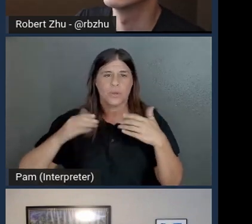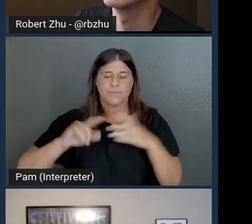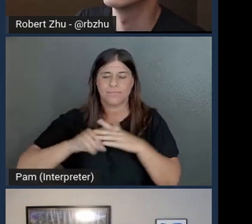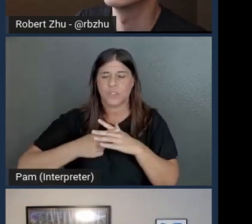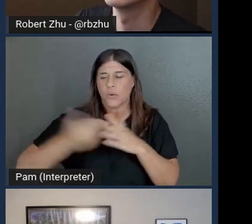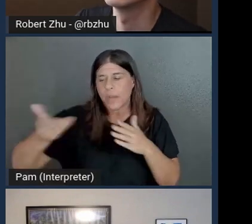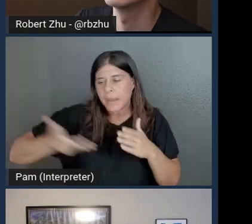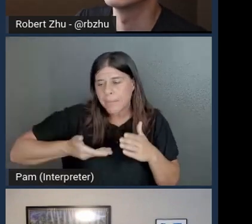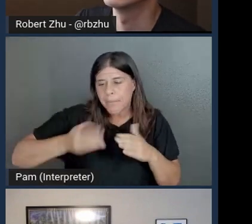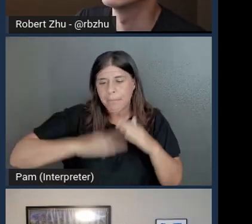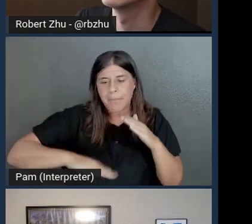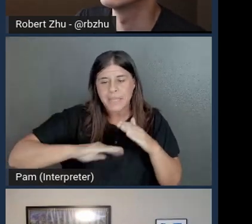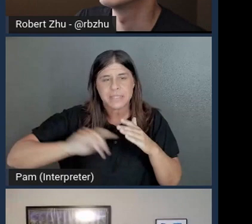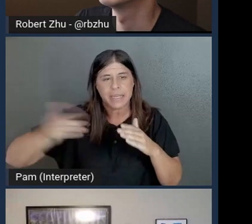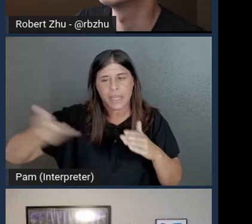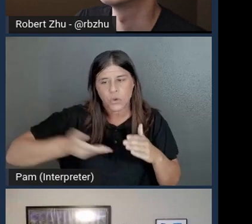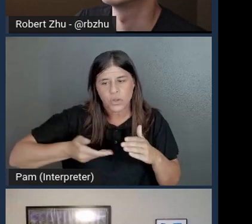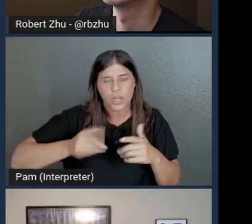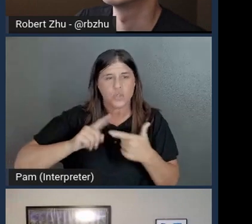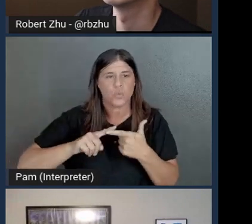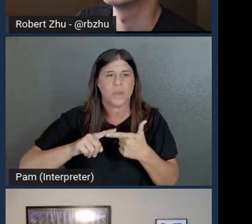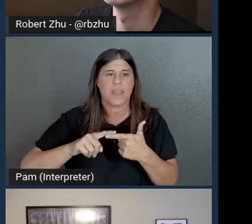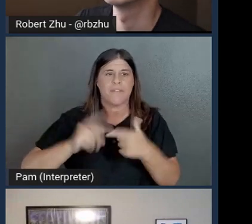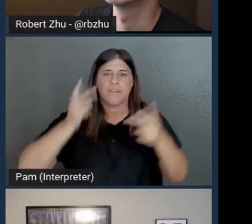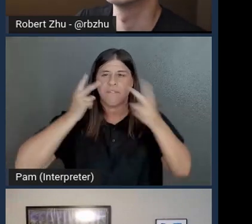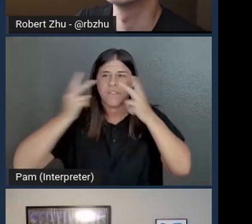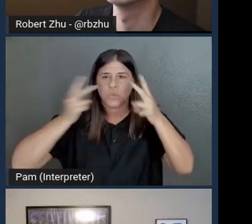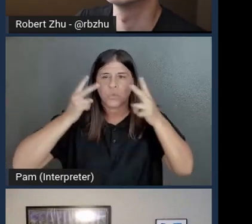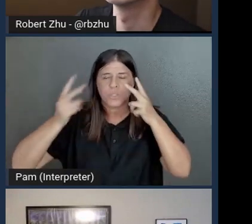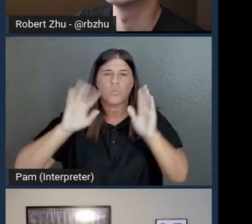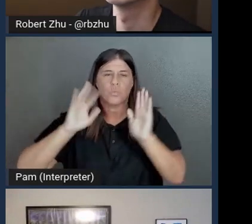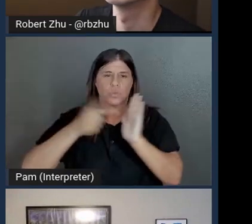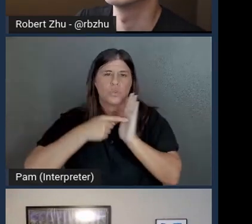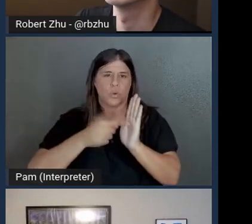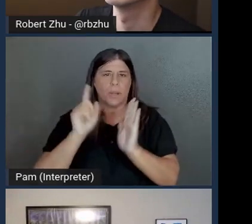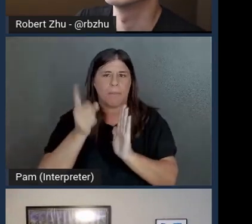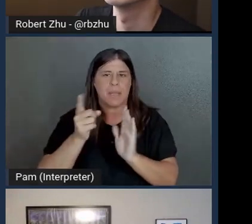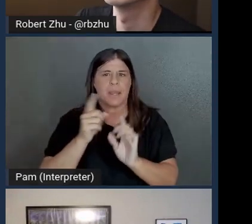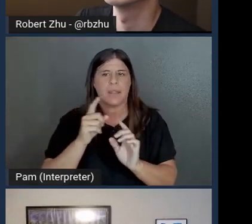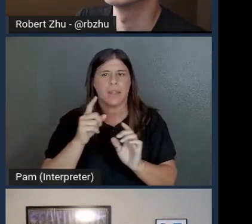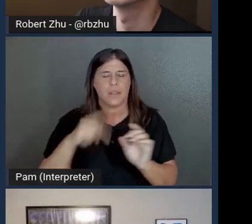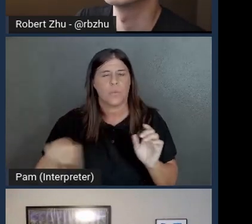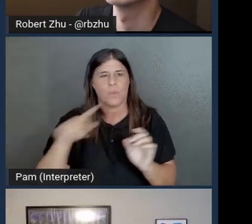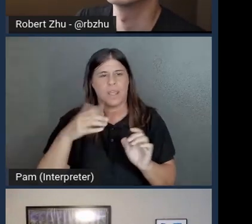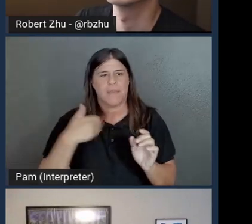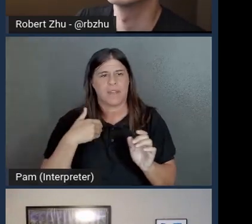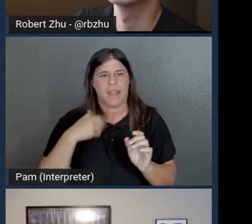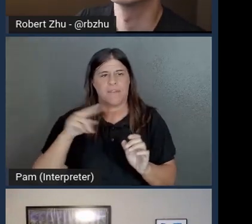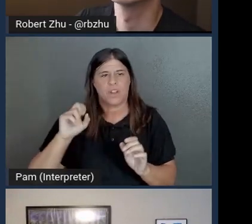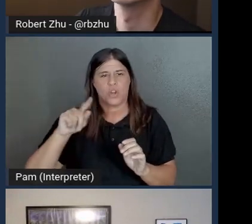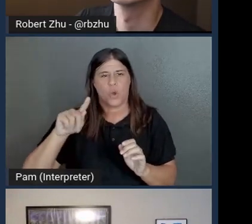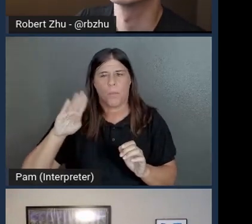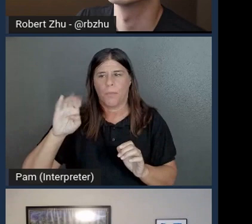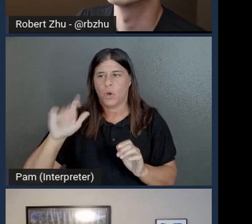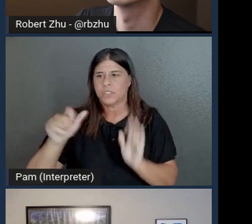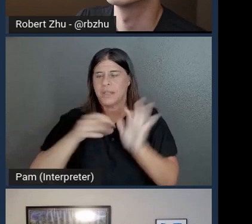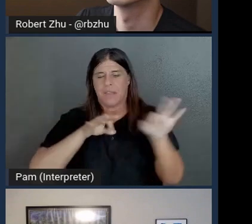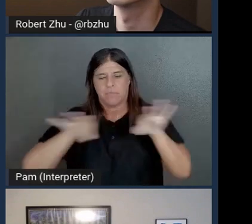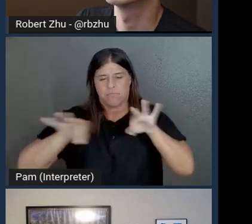ones. We have a very rich visualization, which we'll show here in a minute, that we kind of have some notebooks that walk through all the different types